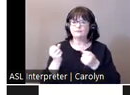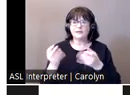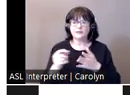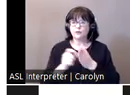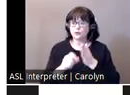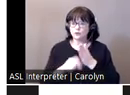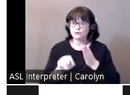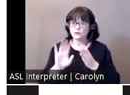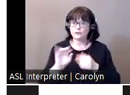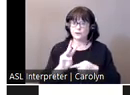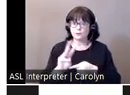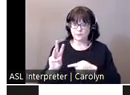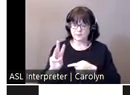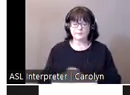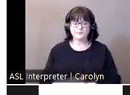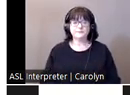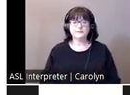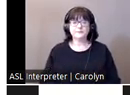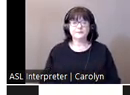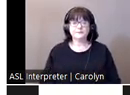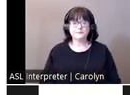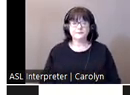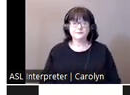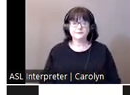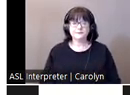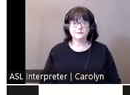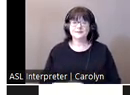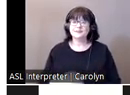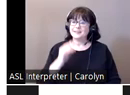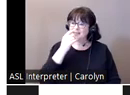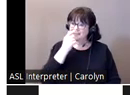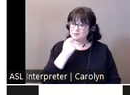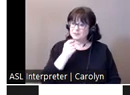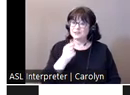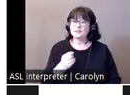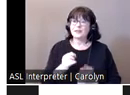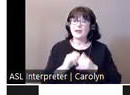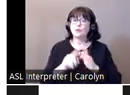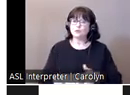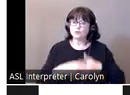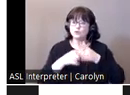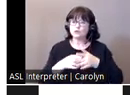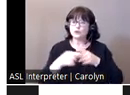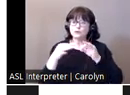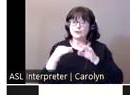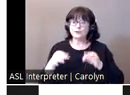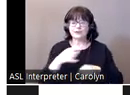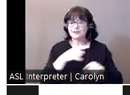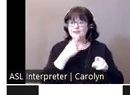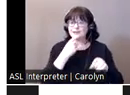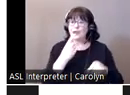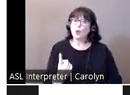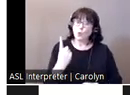site. And interestingly, one way that they start their definition is that there is no absolute definition